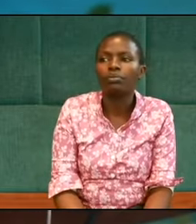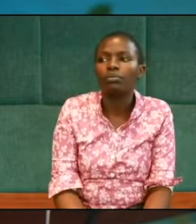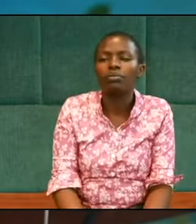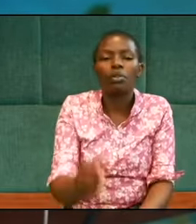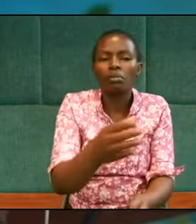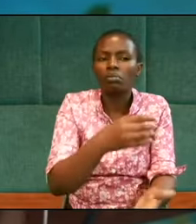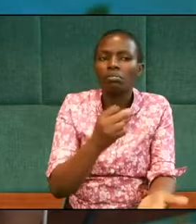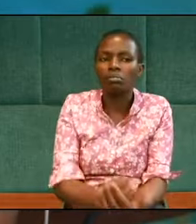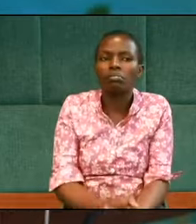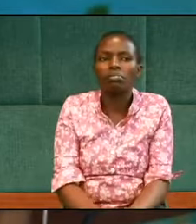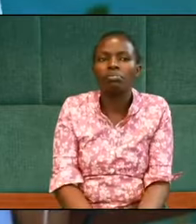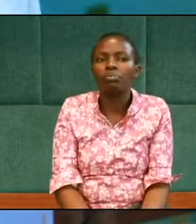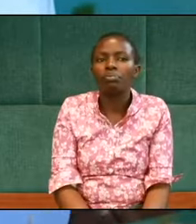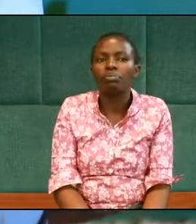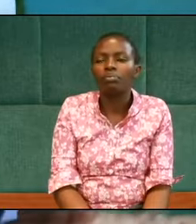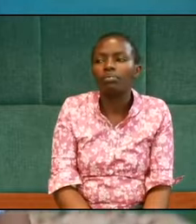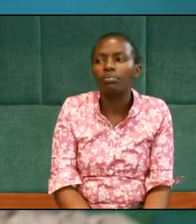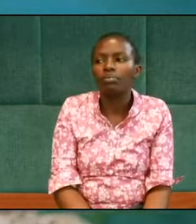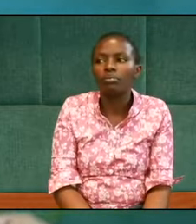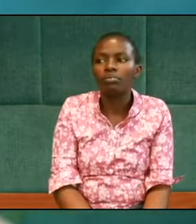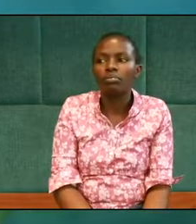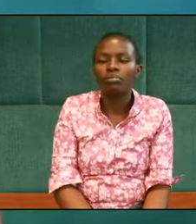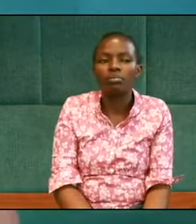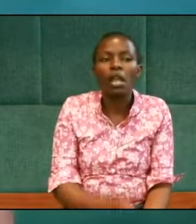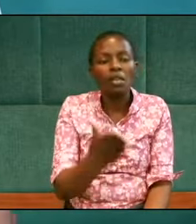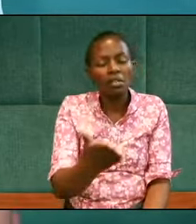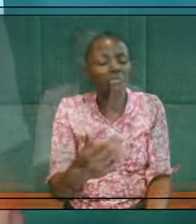Hey, it's like they're angry. It's your problem.